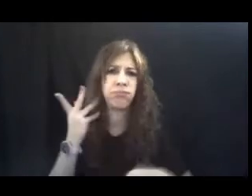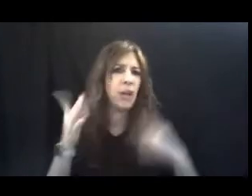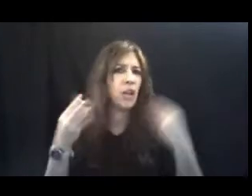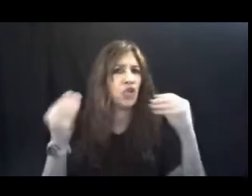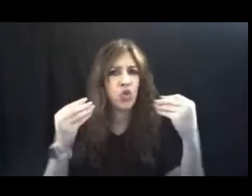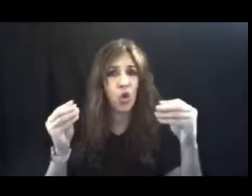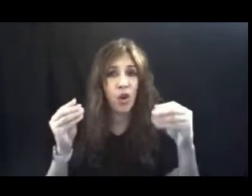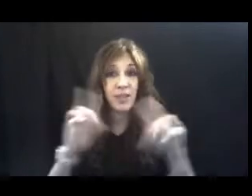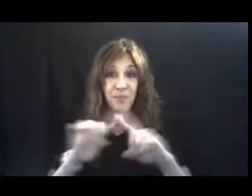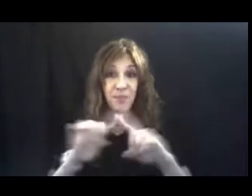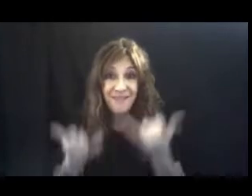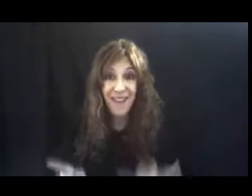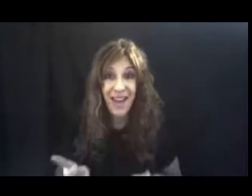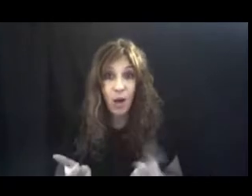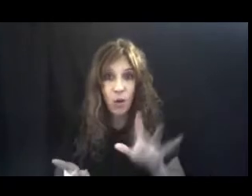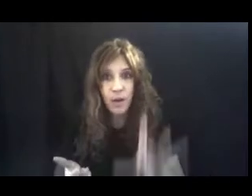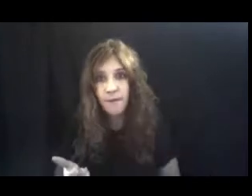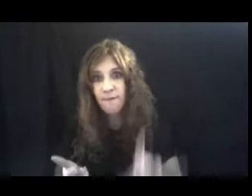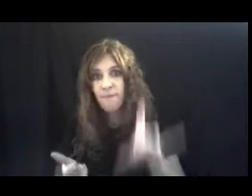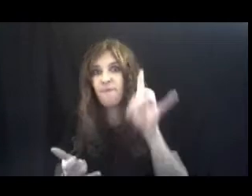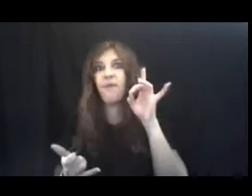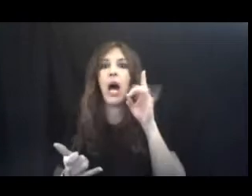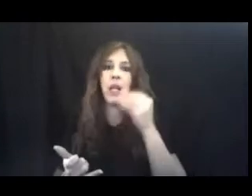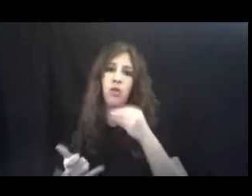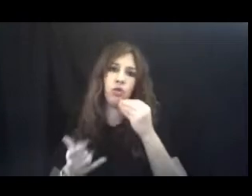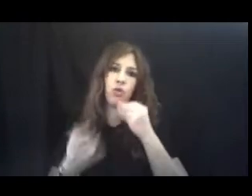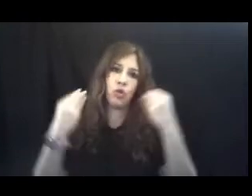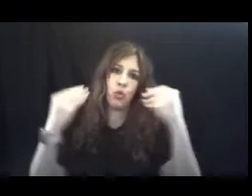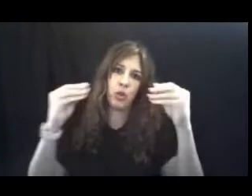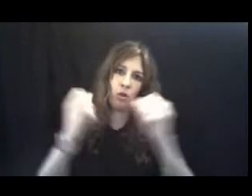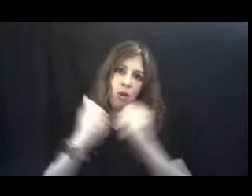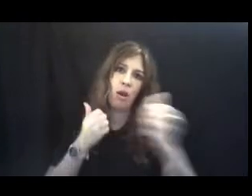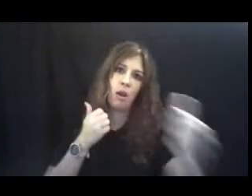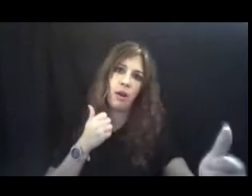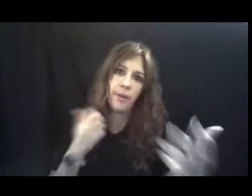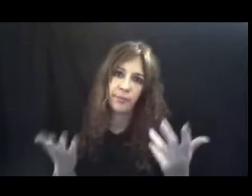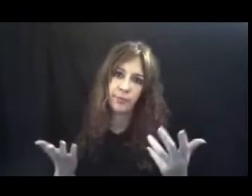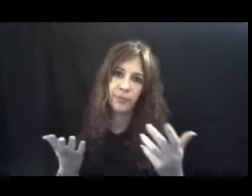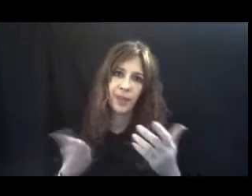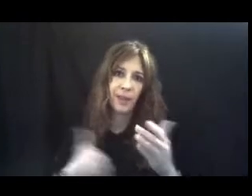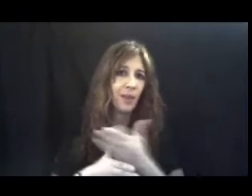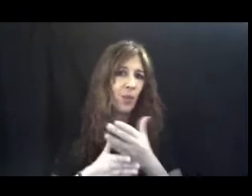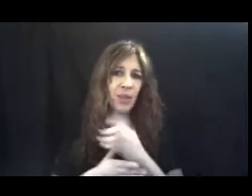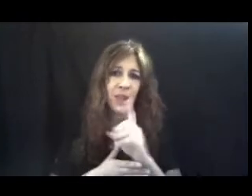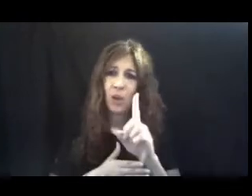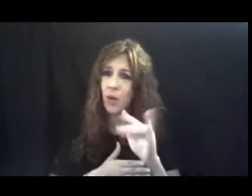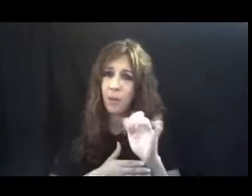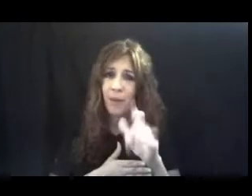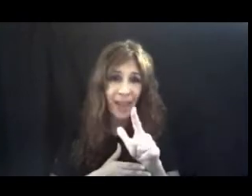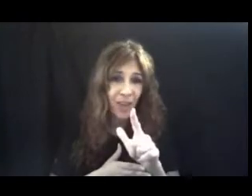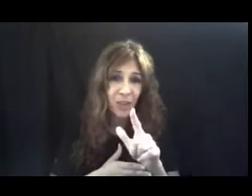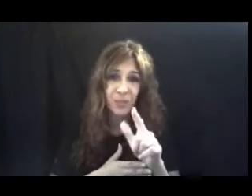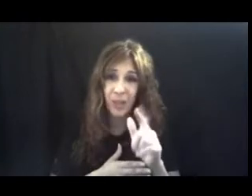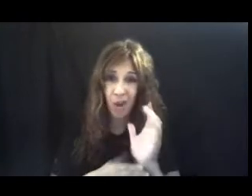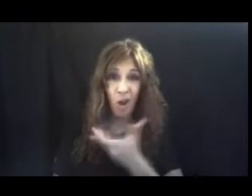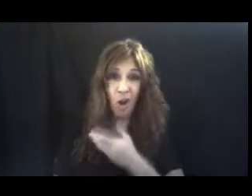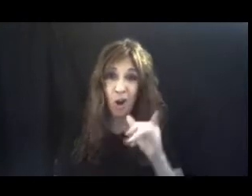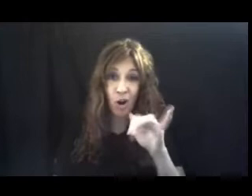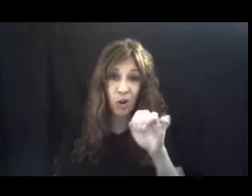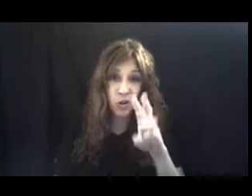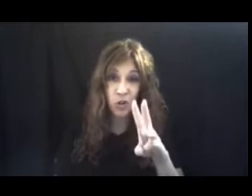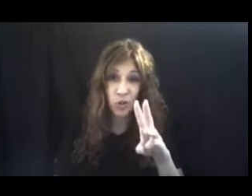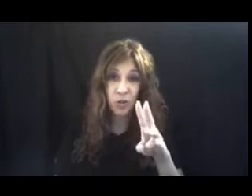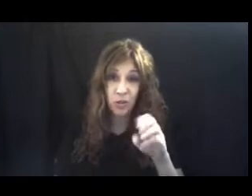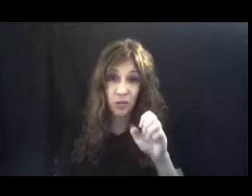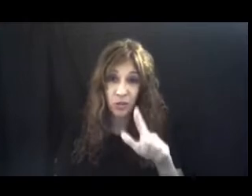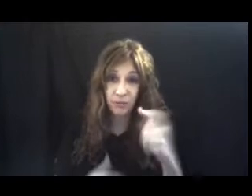a store, a grocery store. And within a mile, we lost the Jewel. We got an Aldi's,